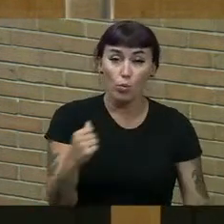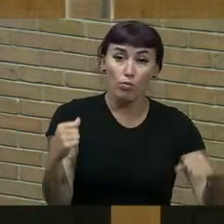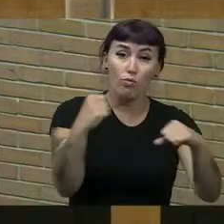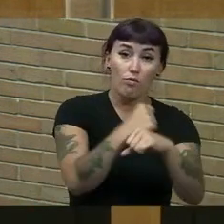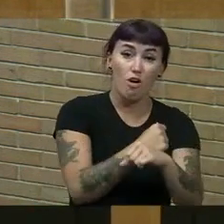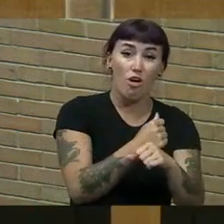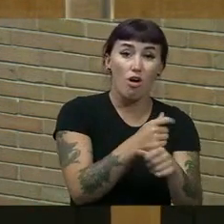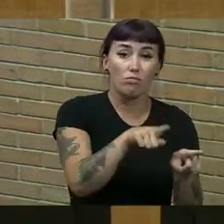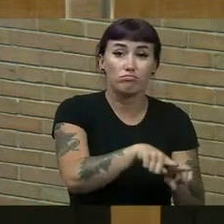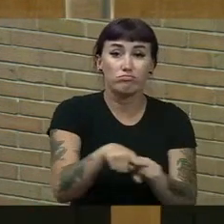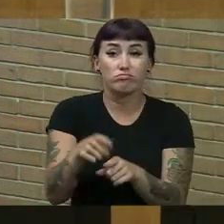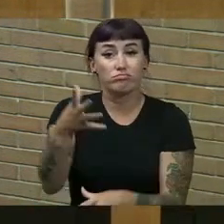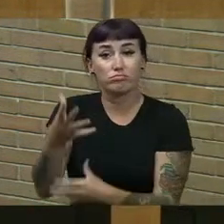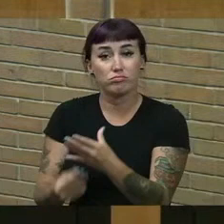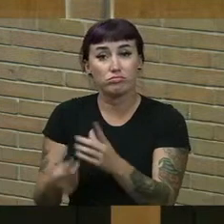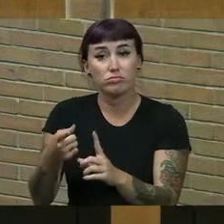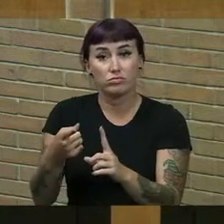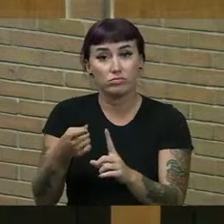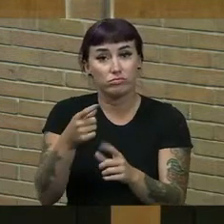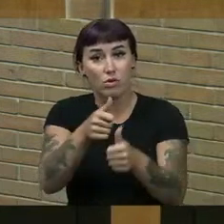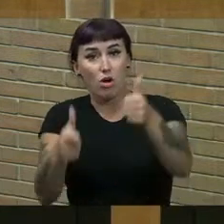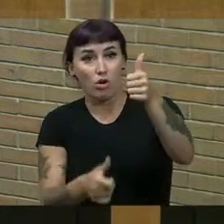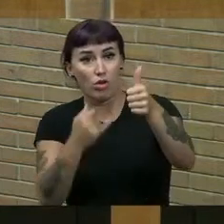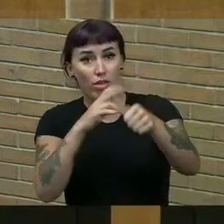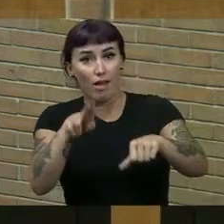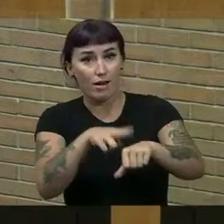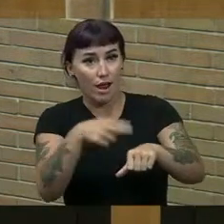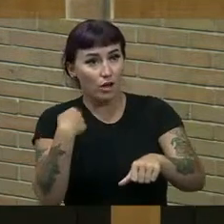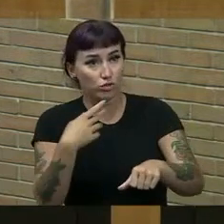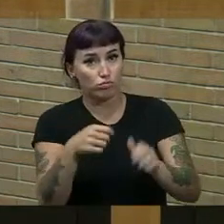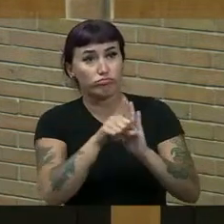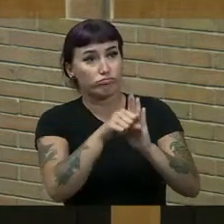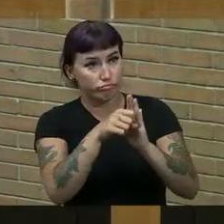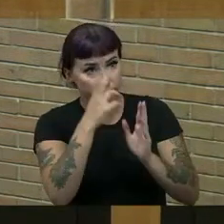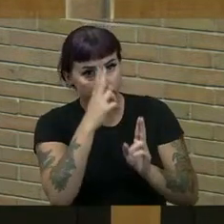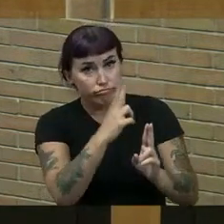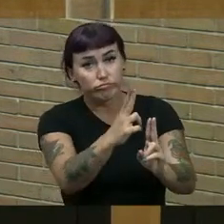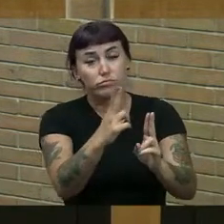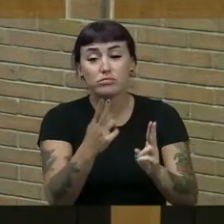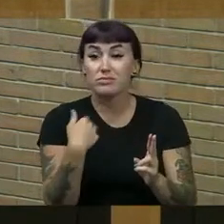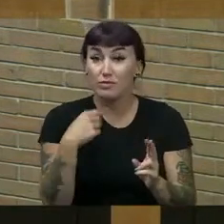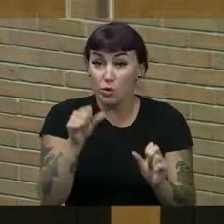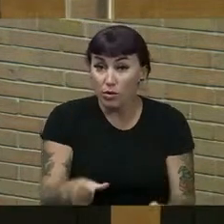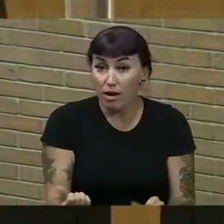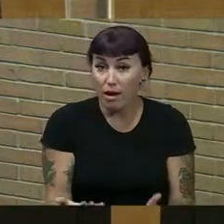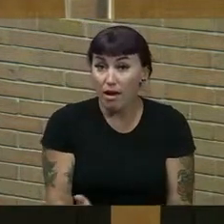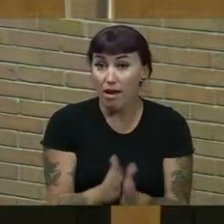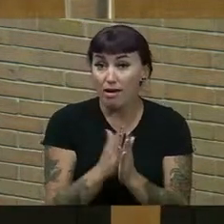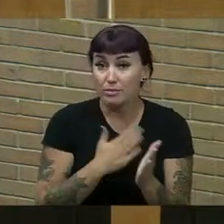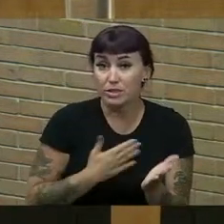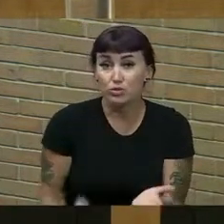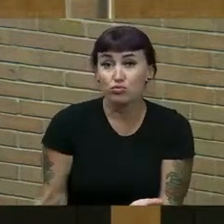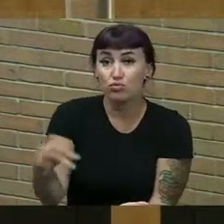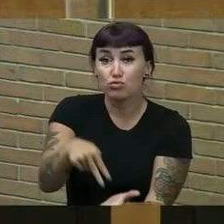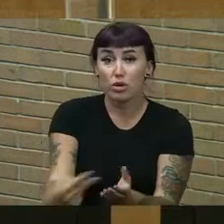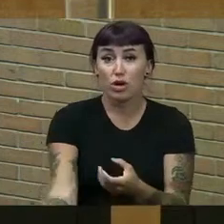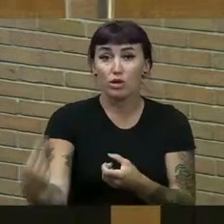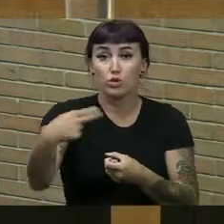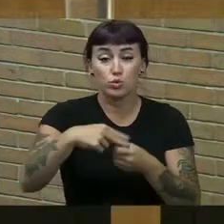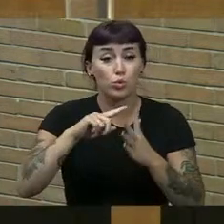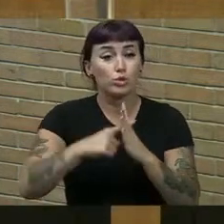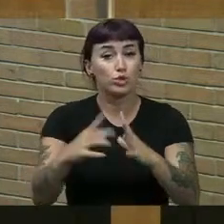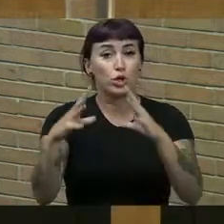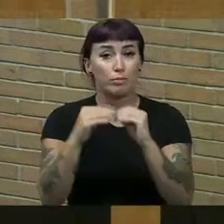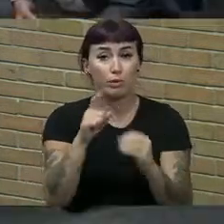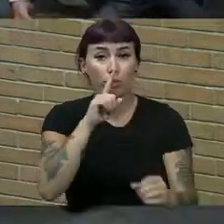died under that national symbol of ours, if you're able to, I ask that you rise and join in starting the meeting with